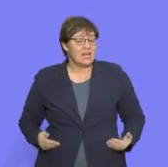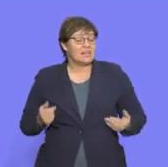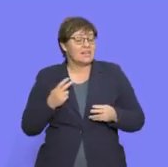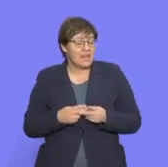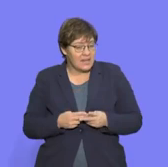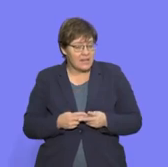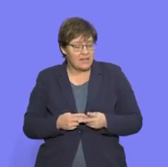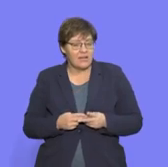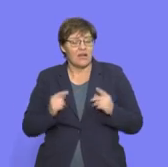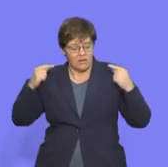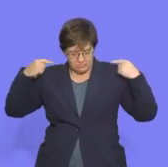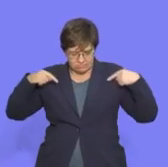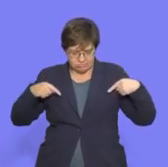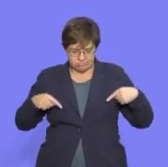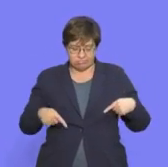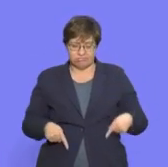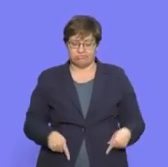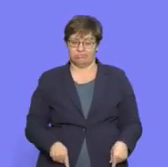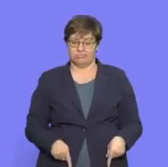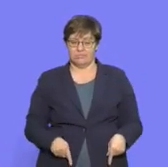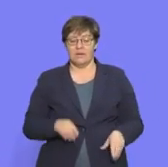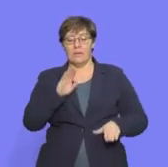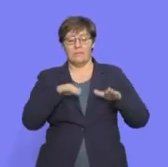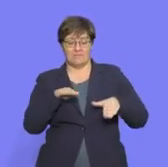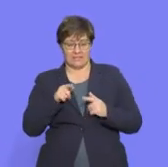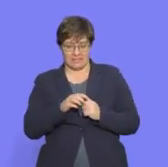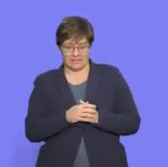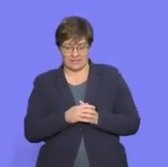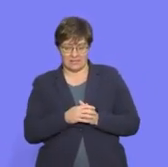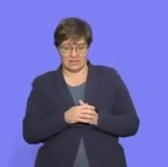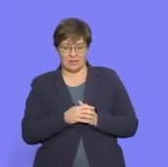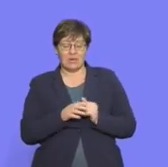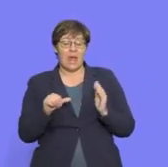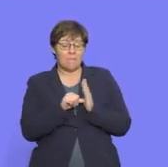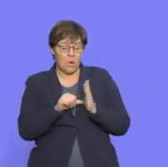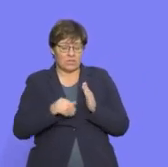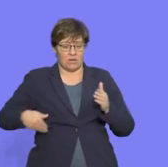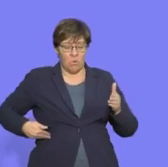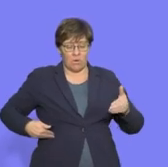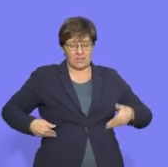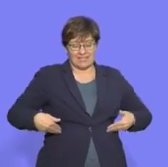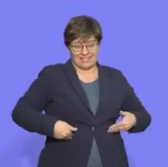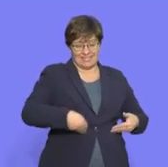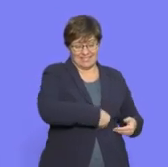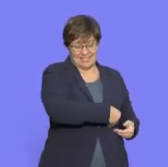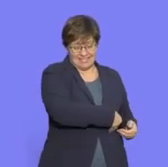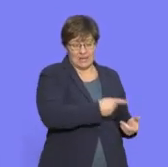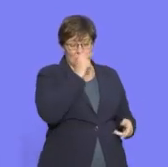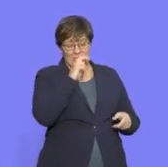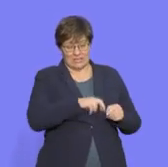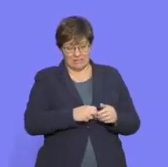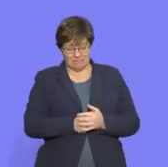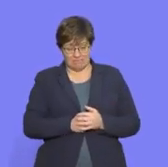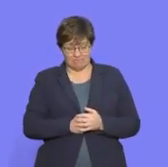blood go? It must take all of this blood to these really important internal organs,